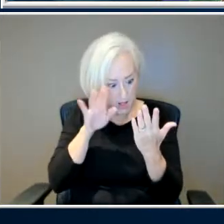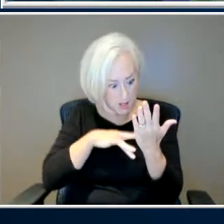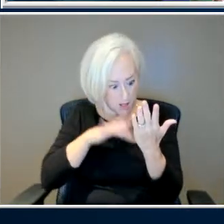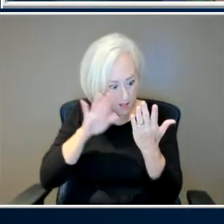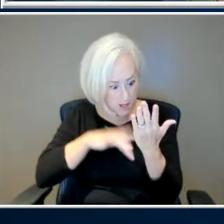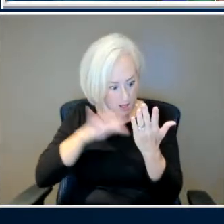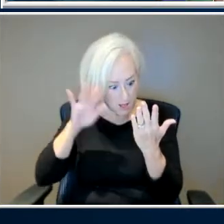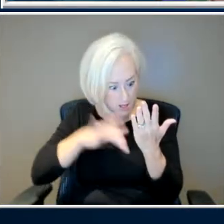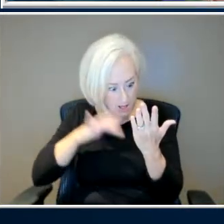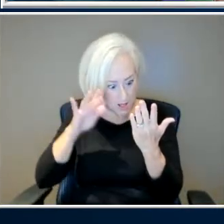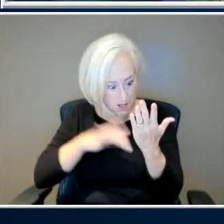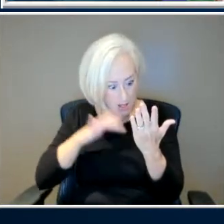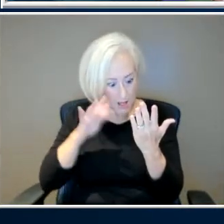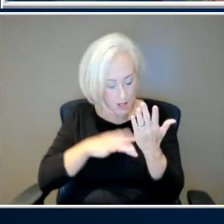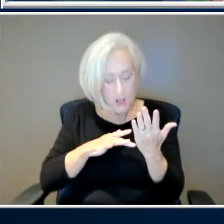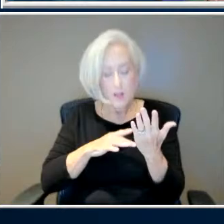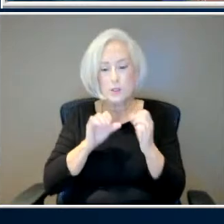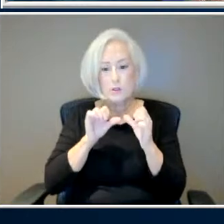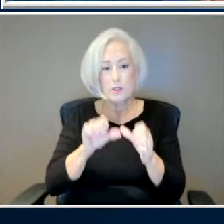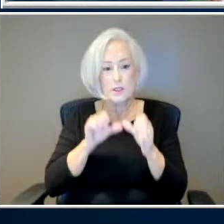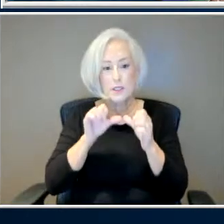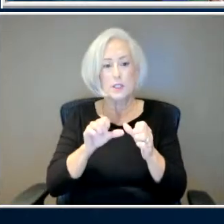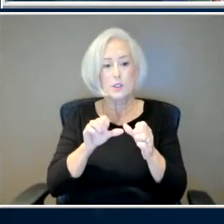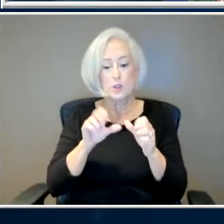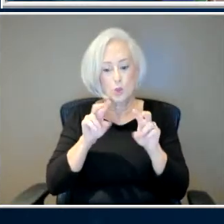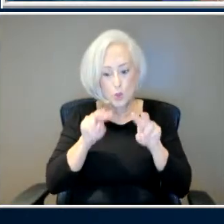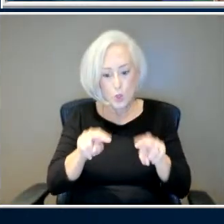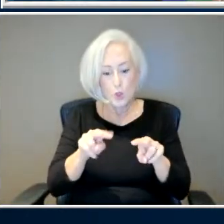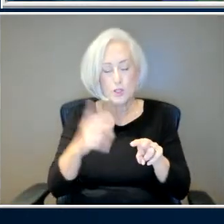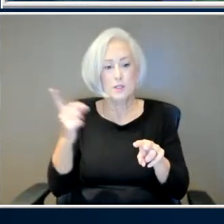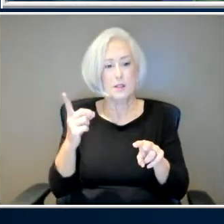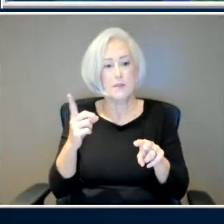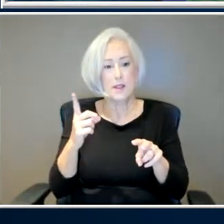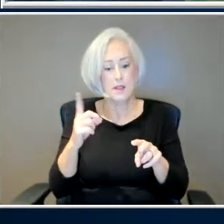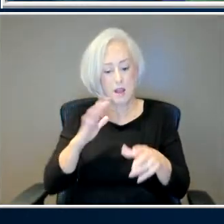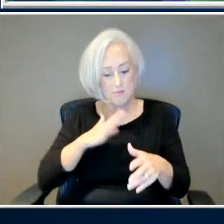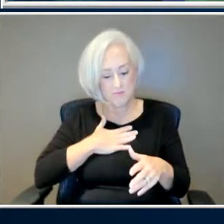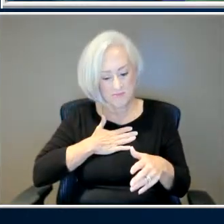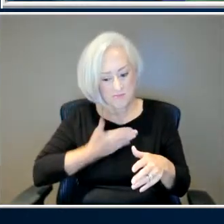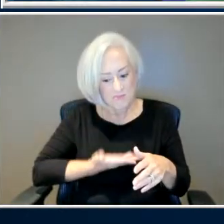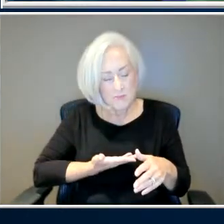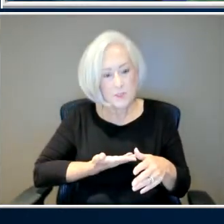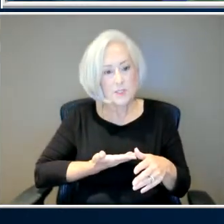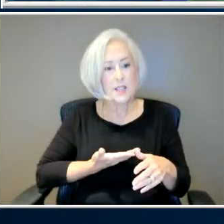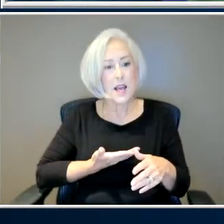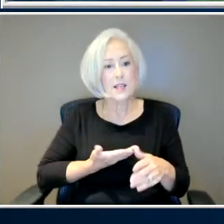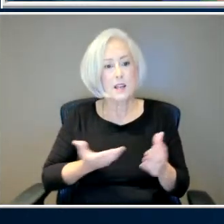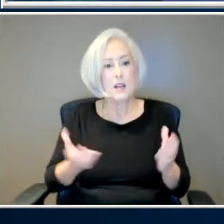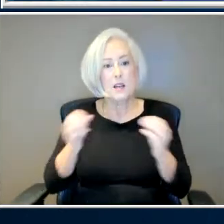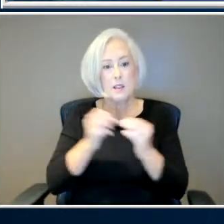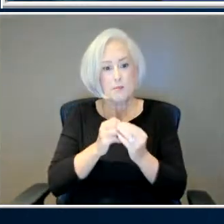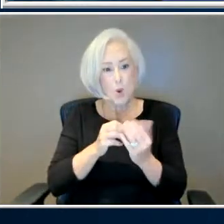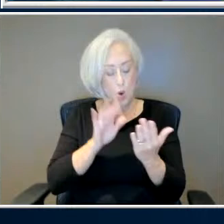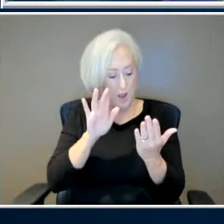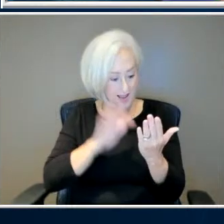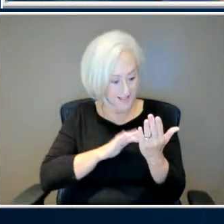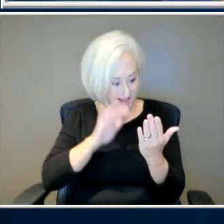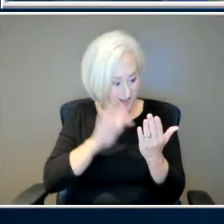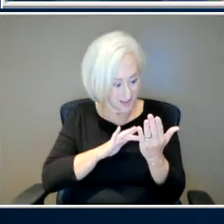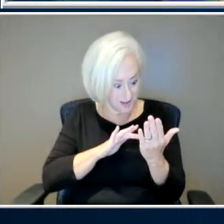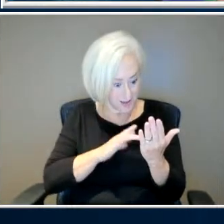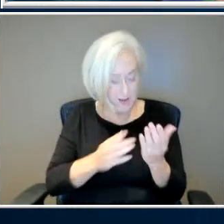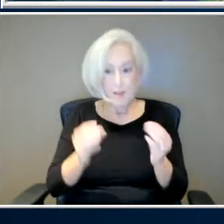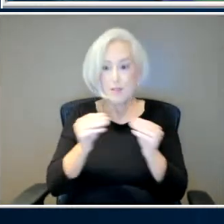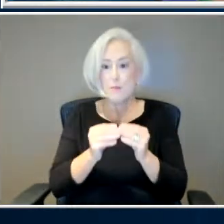or upsetting things on my Twitter feed, and then the more I click on them, the more I see of that, and then I think that more of that is happening in the